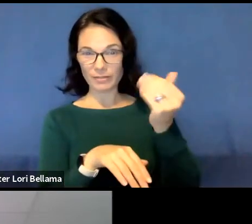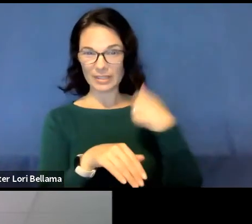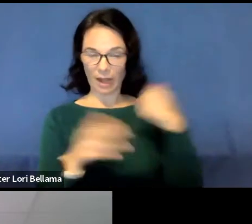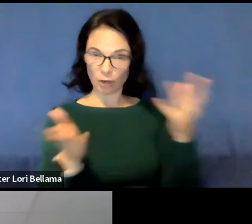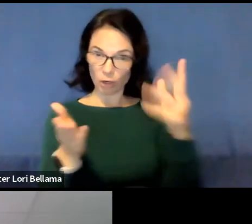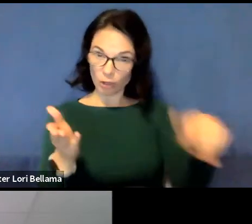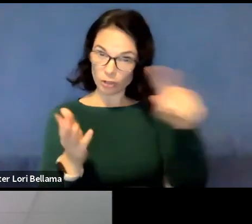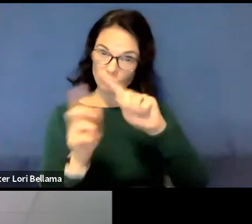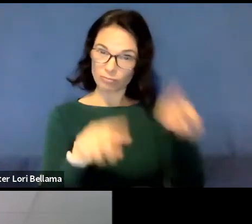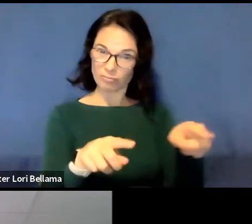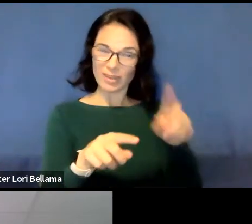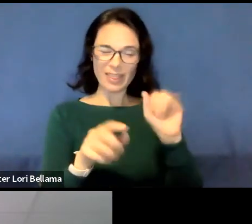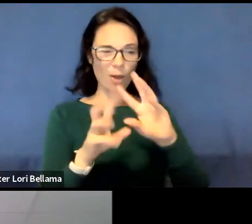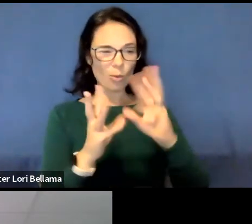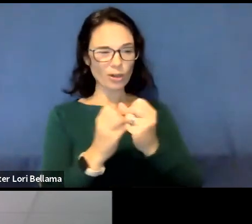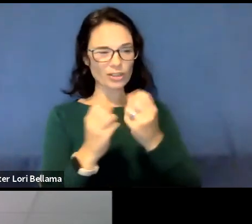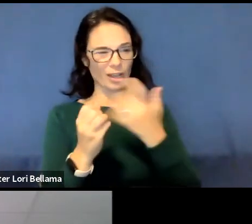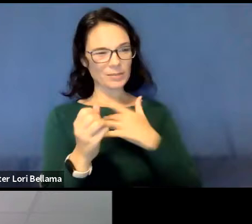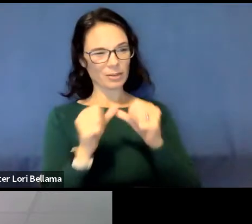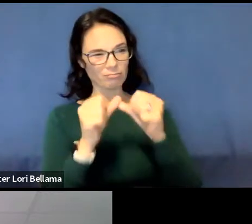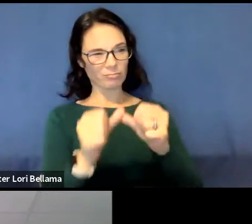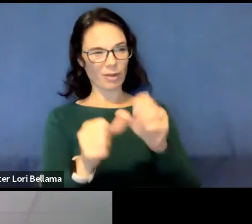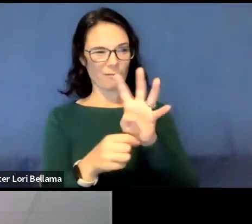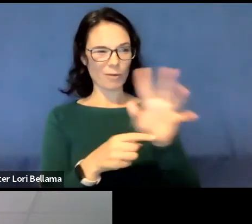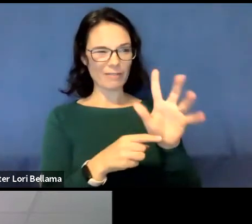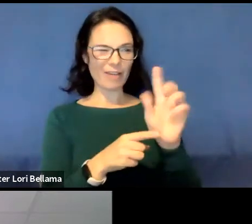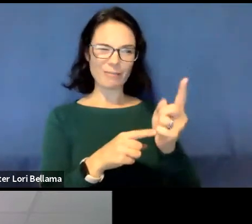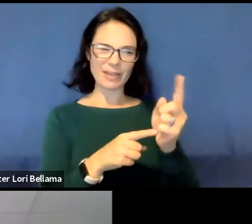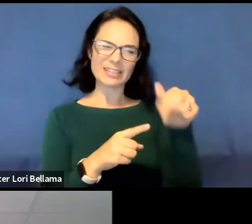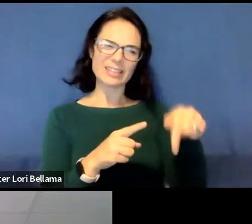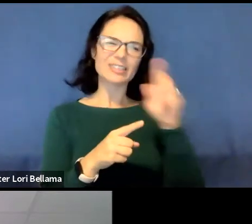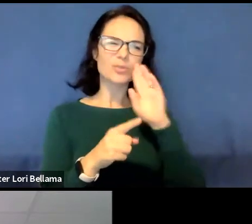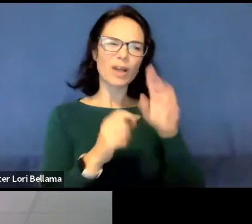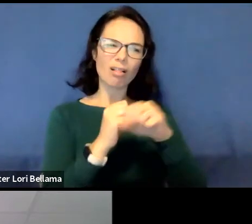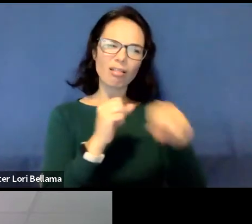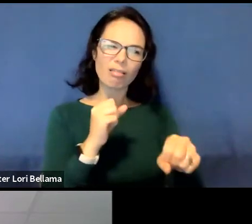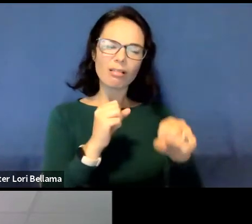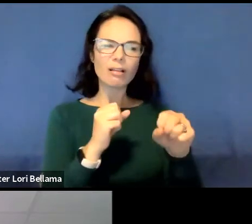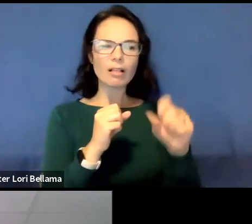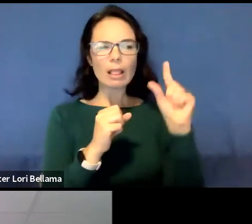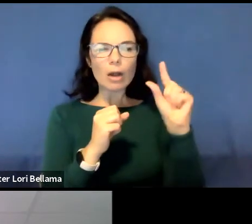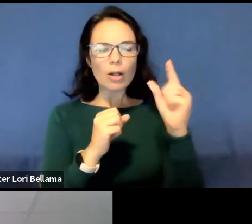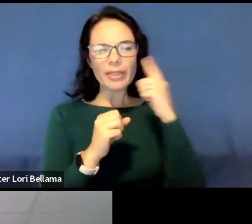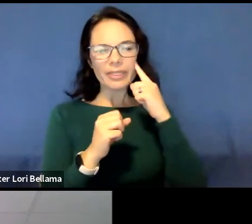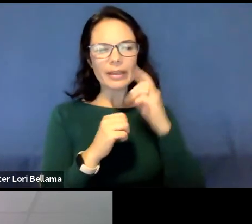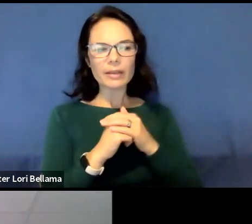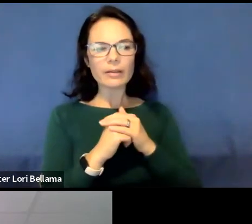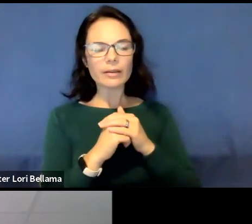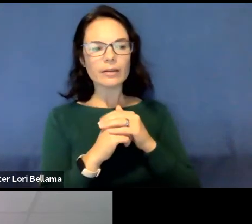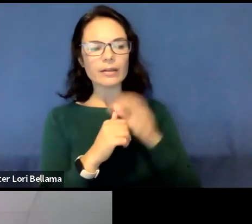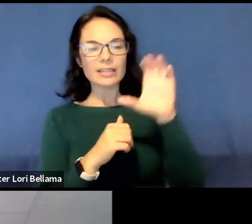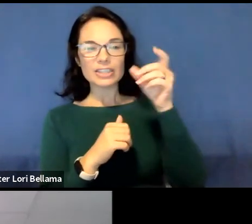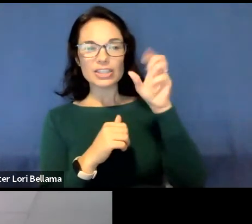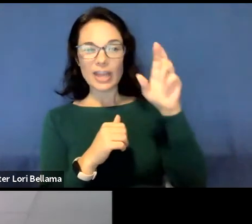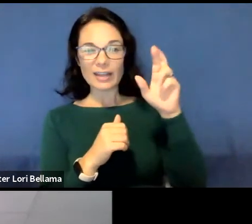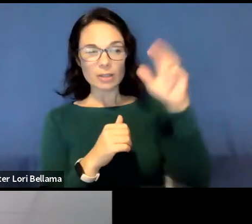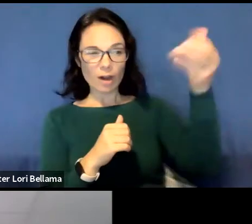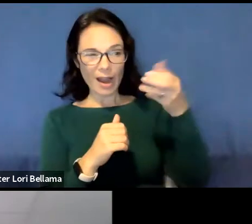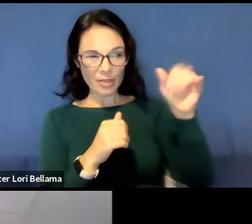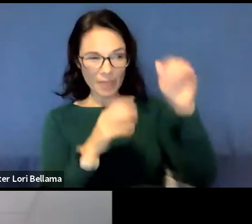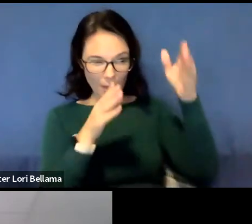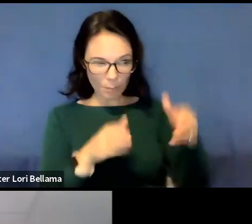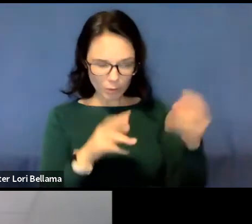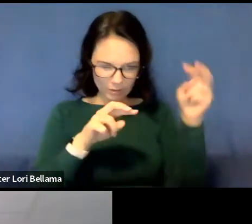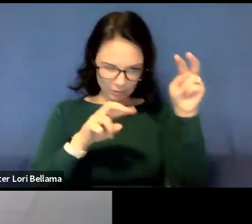workshops normally go for 45 minutes, but I think this one's predicted to go a little bit longer. And the chancellor hired this person to help us take a long-term look at